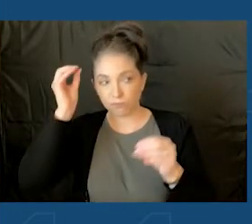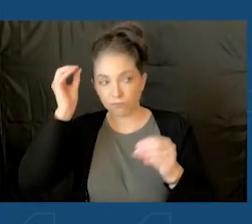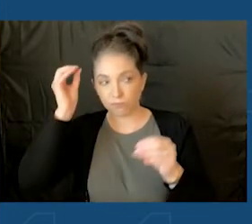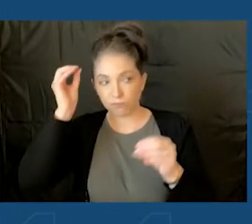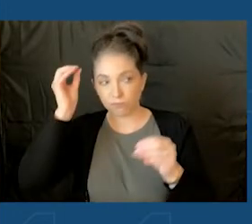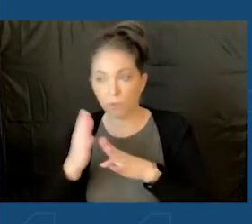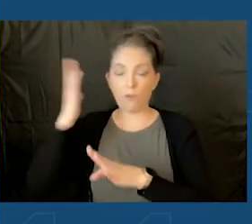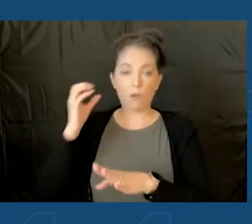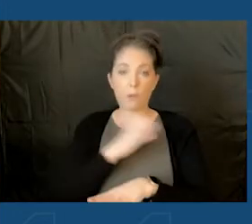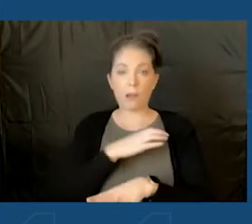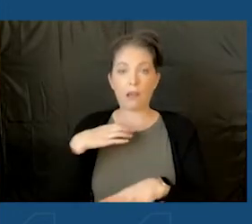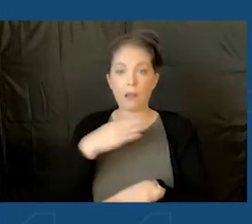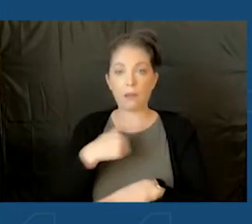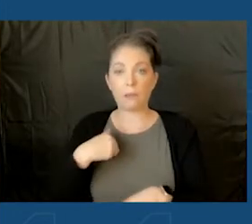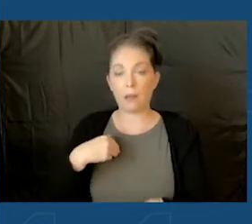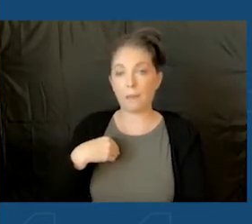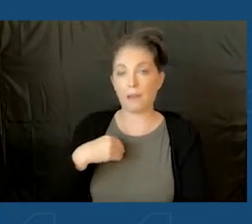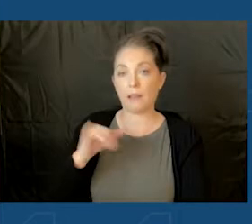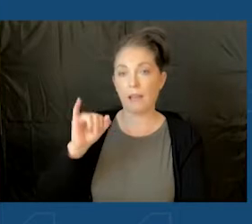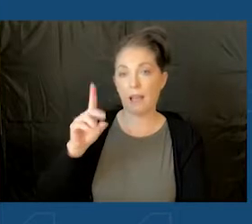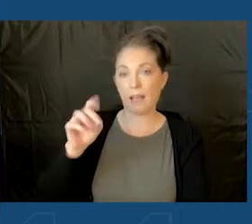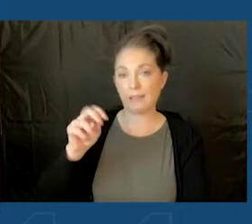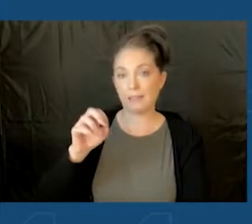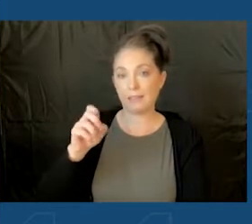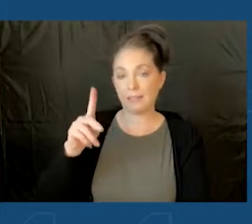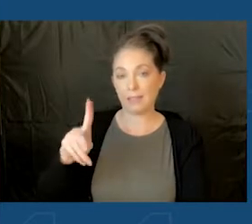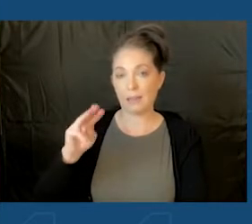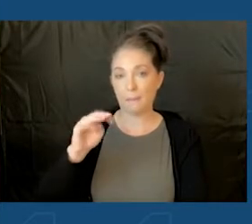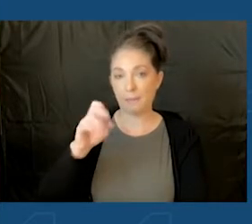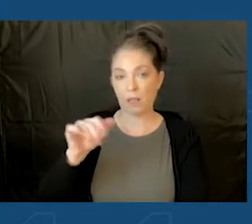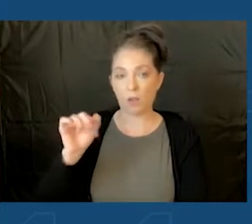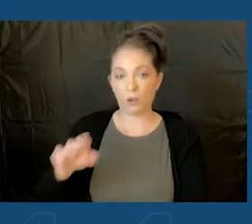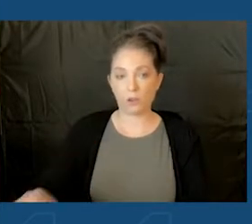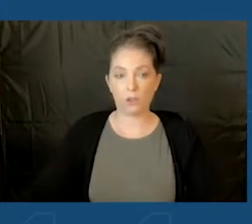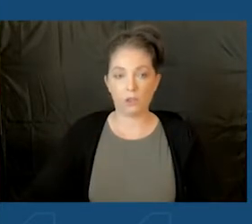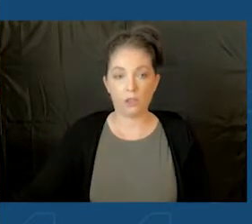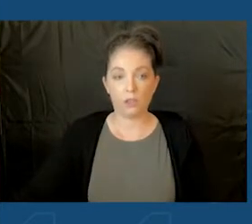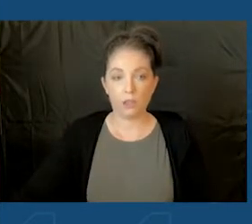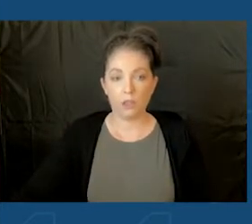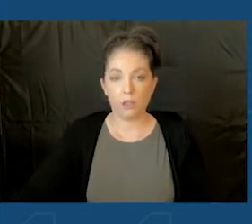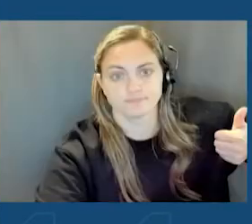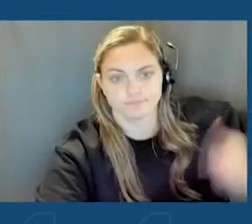Idanique Miller. So let's give Idanique Miller a round of applause.